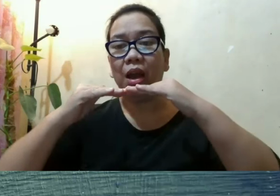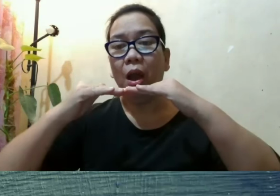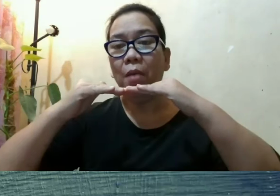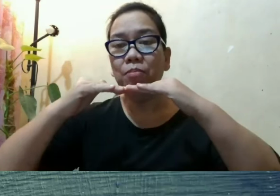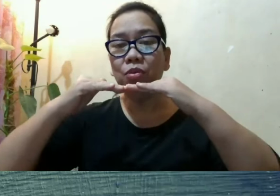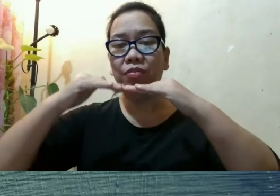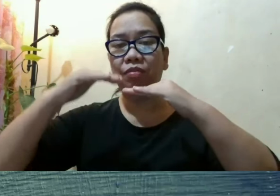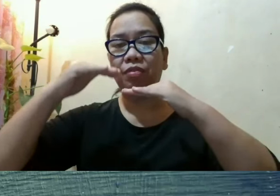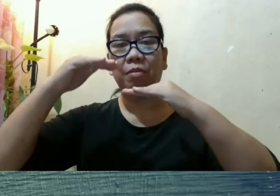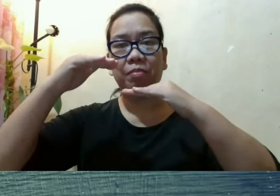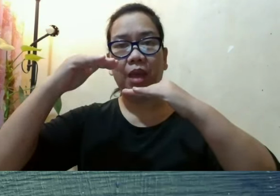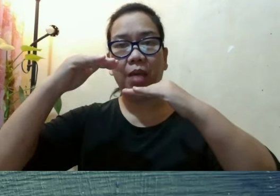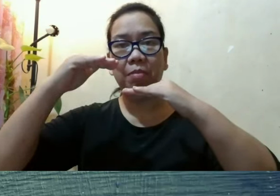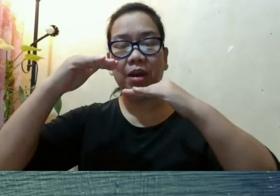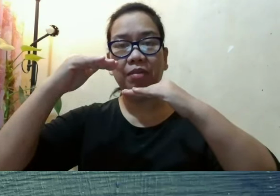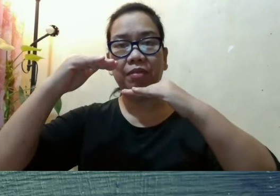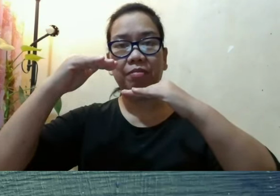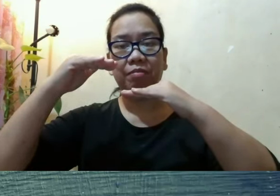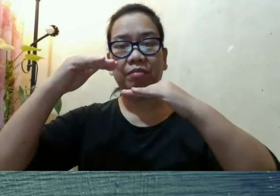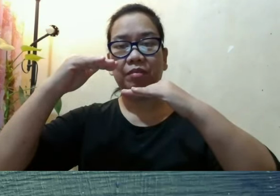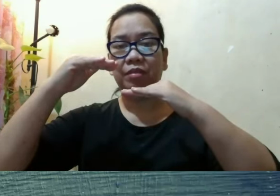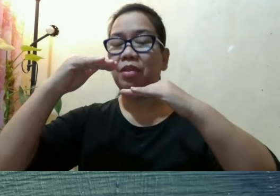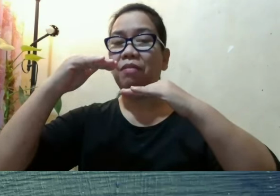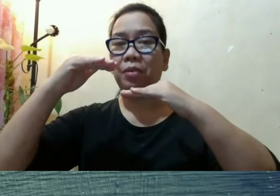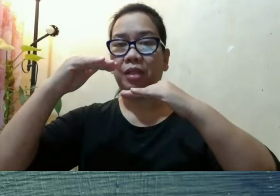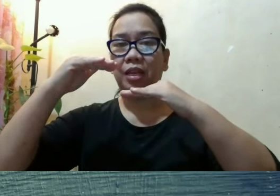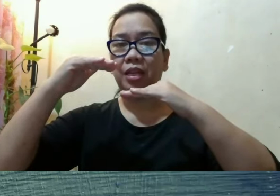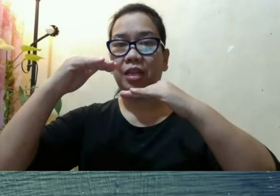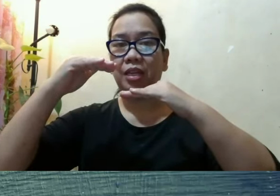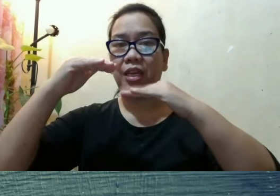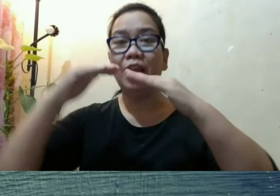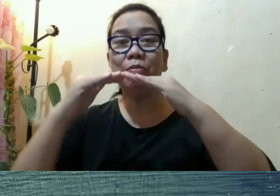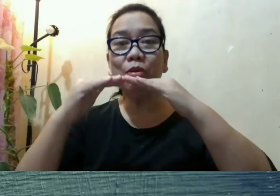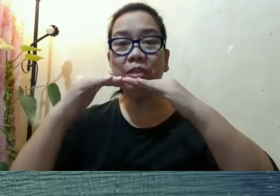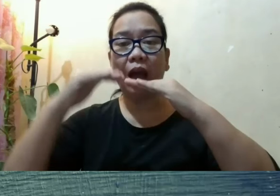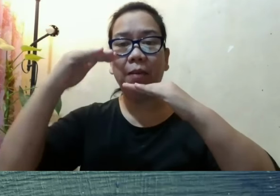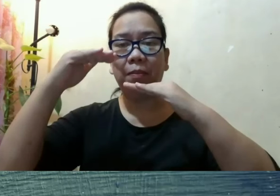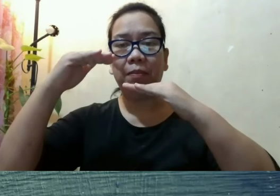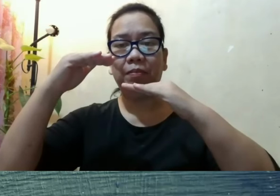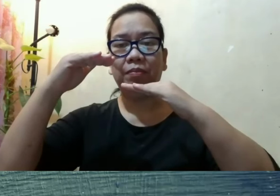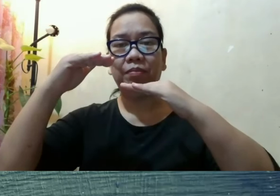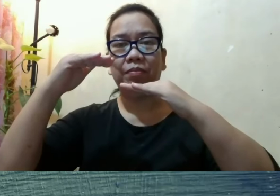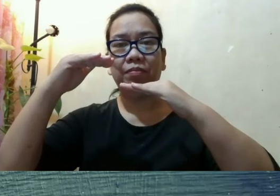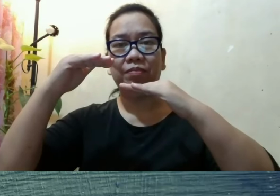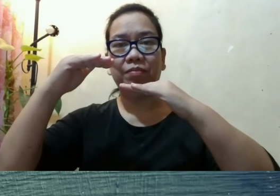block moves above the faulting. It moves up.